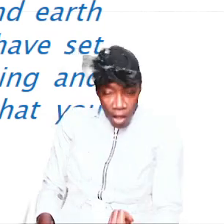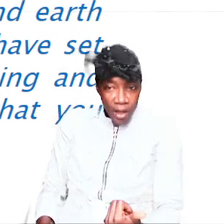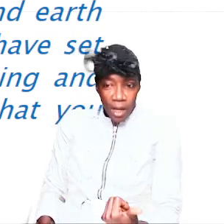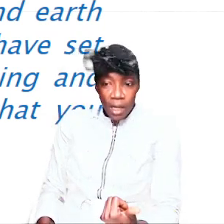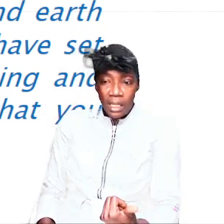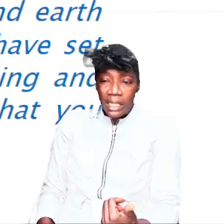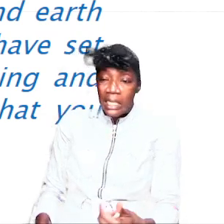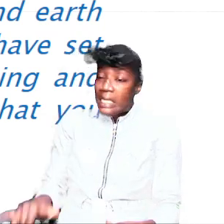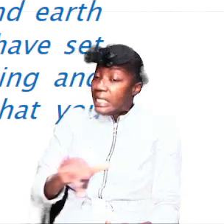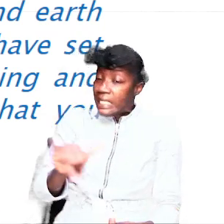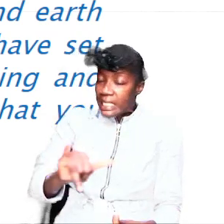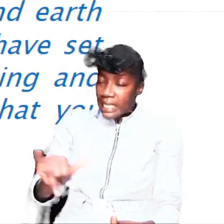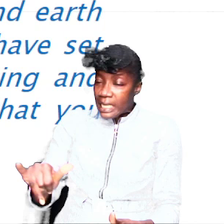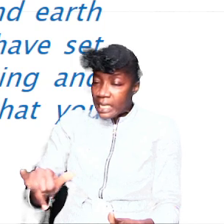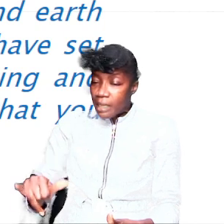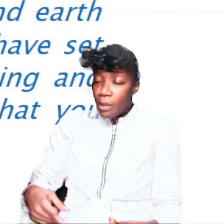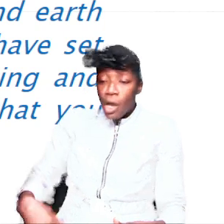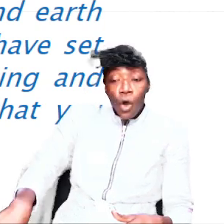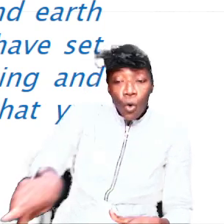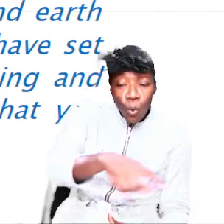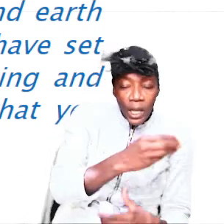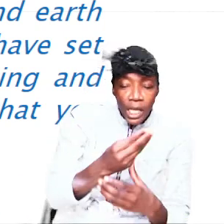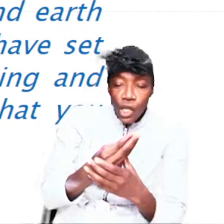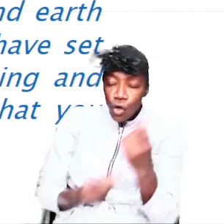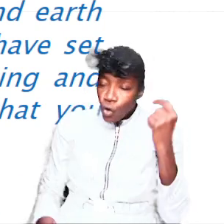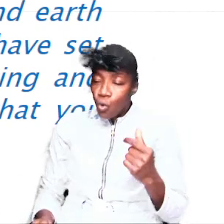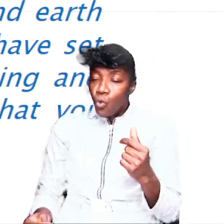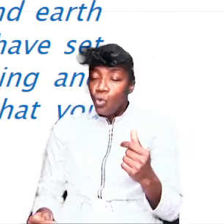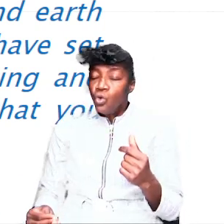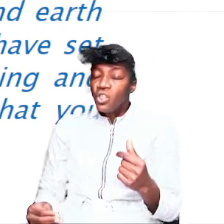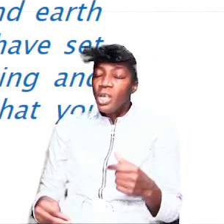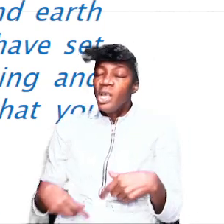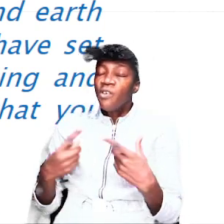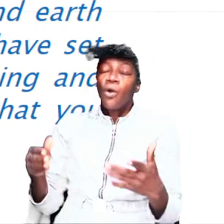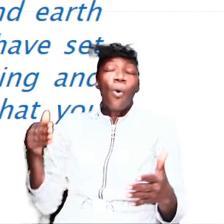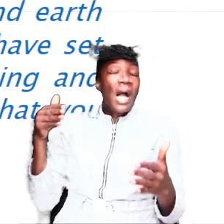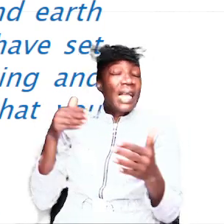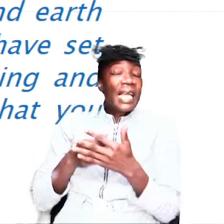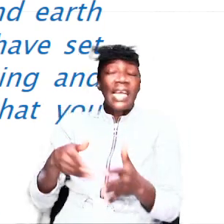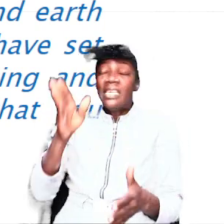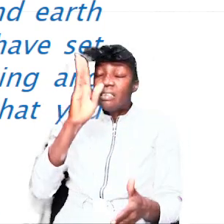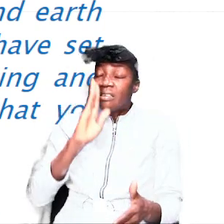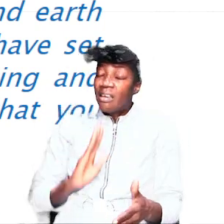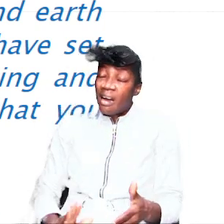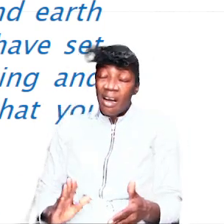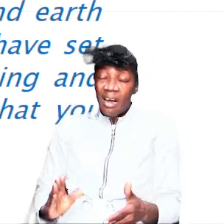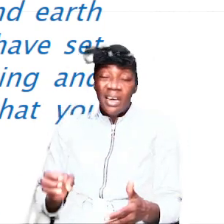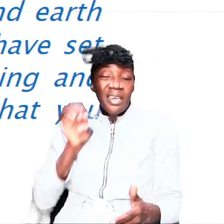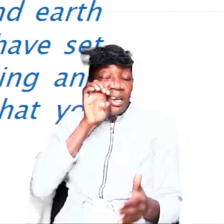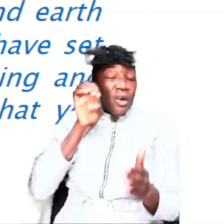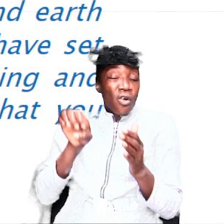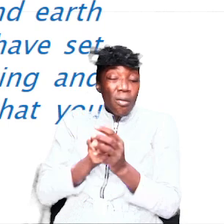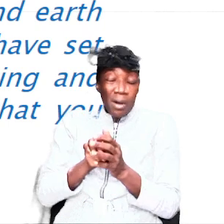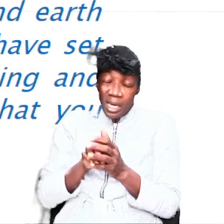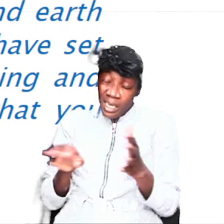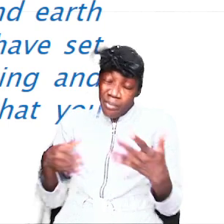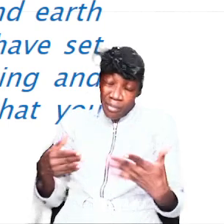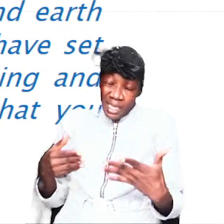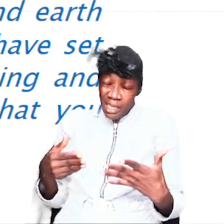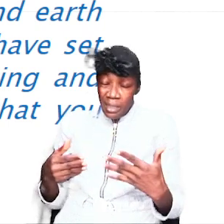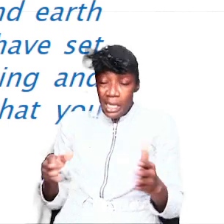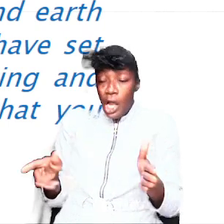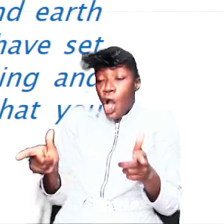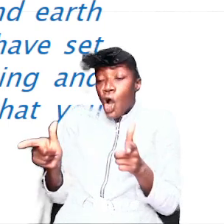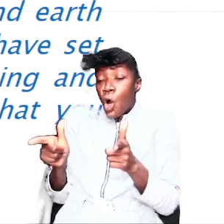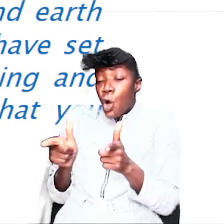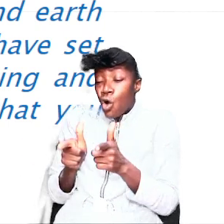lose out if we go against the command of the Lord. So we might be on the verge of our breakthrough, you know.